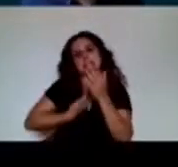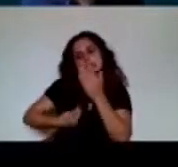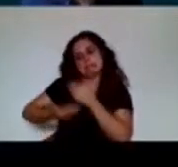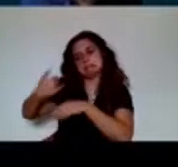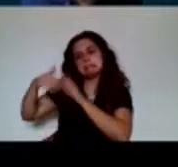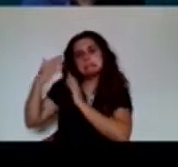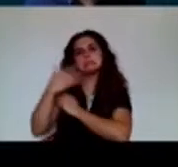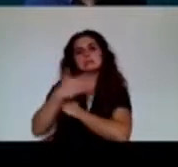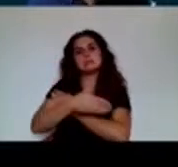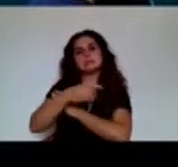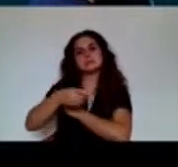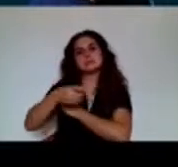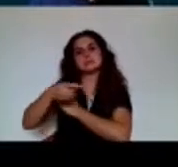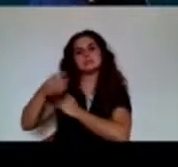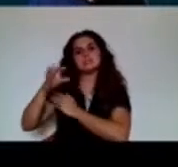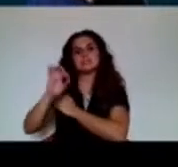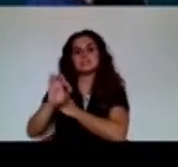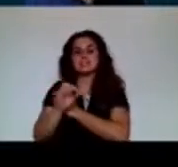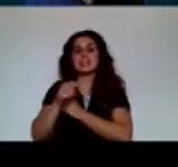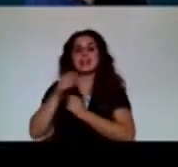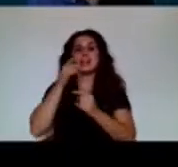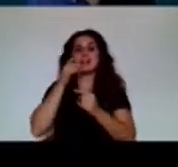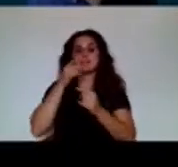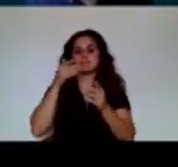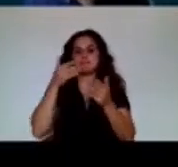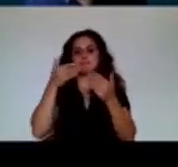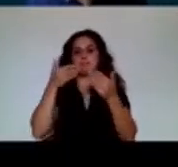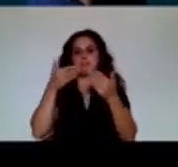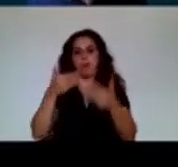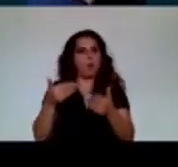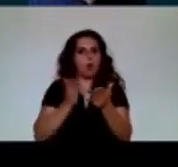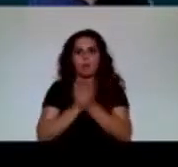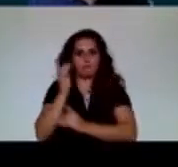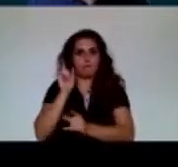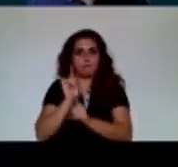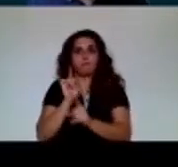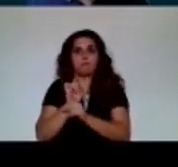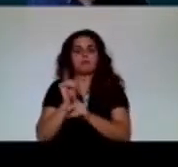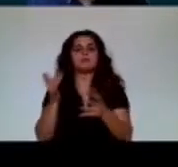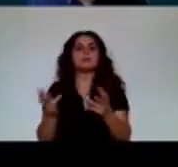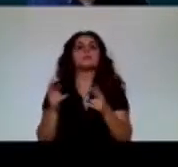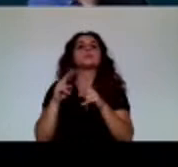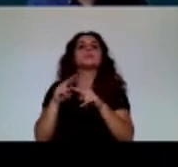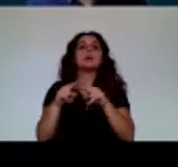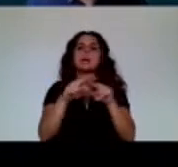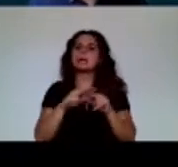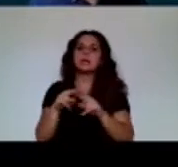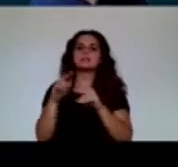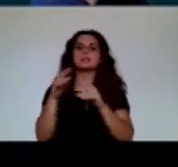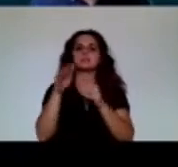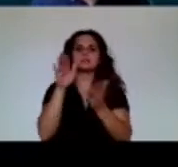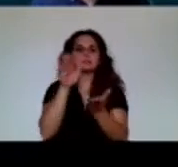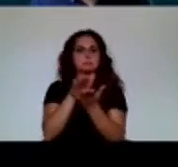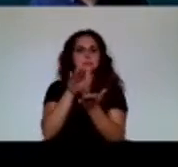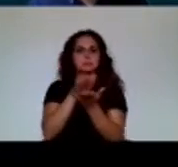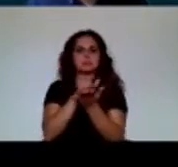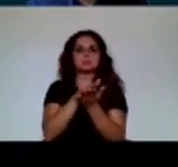1988. Is this still the case today? And so a recent meta-analysis that was published